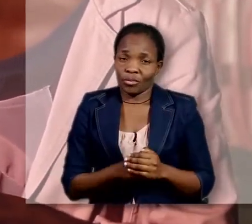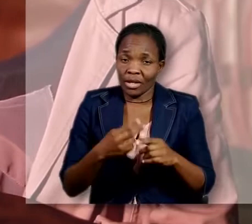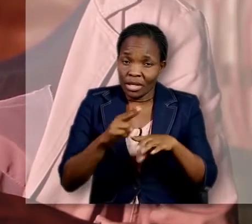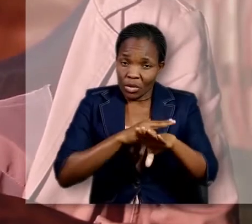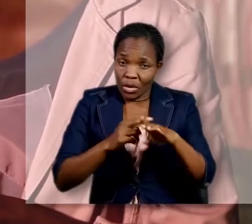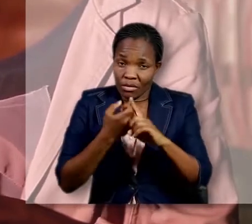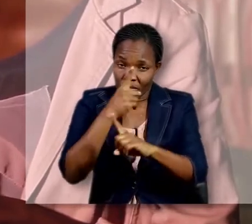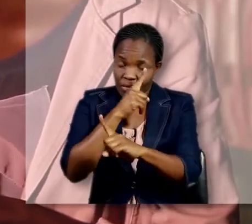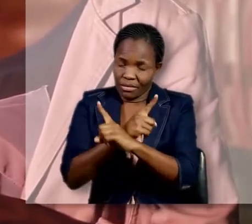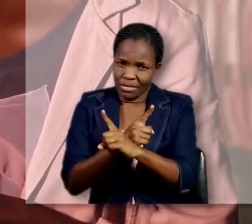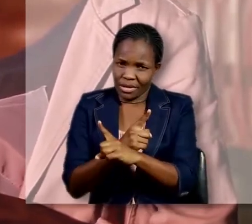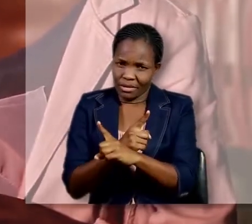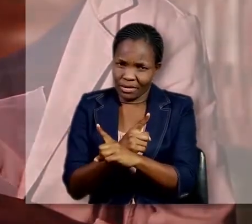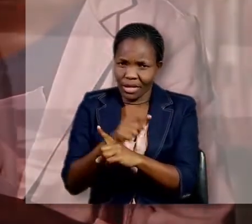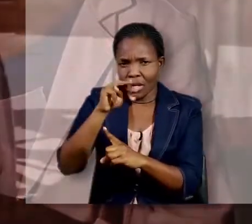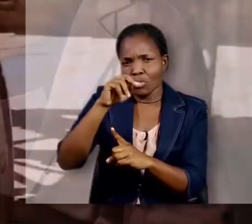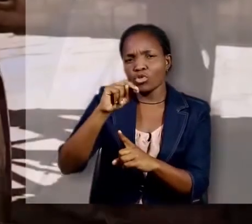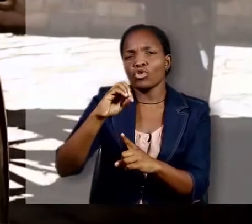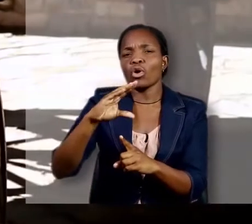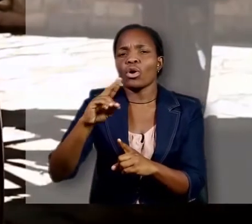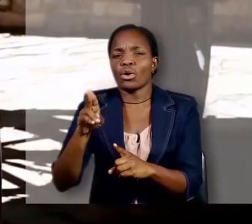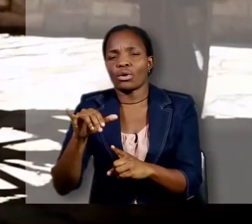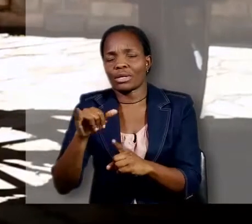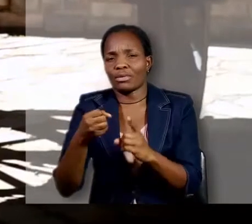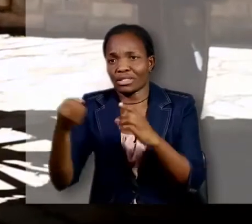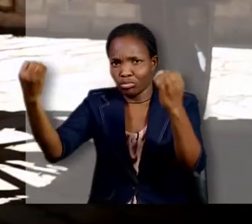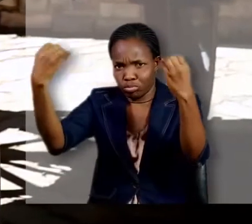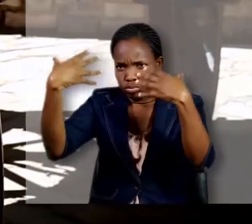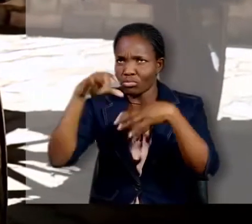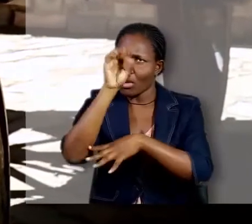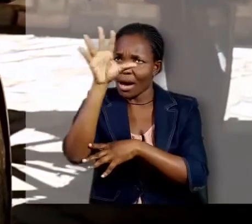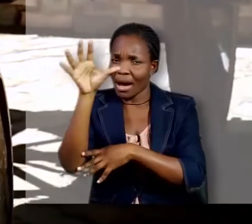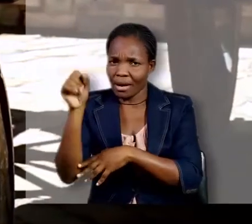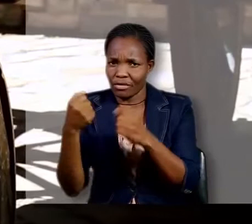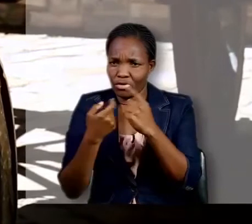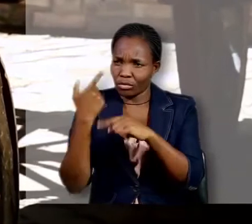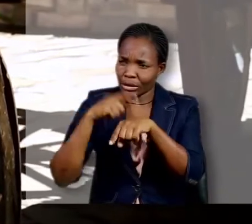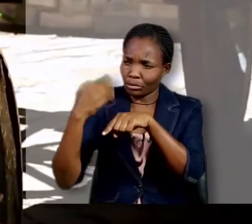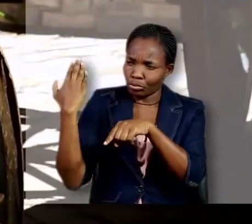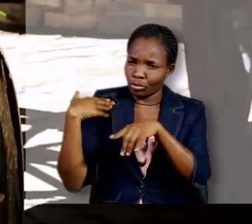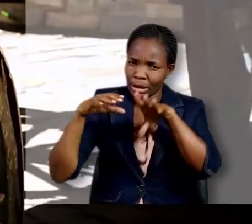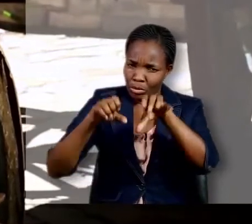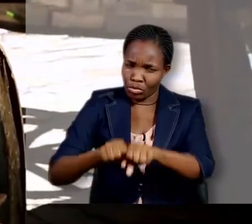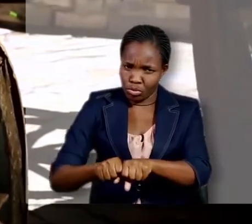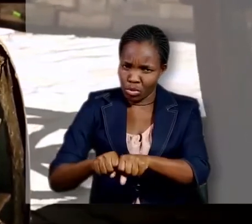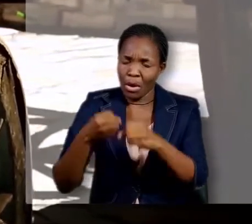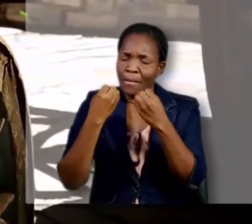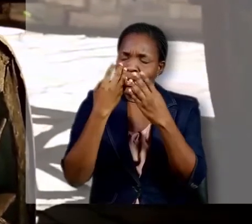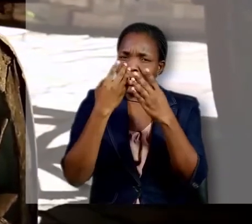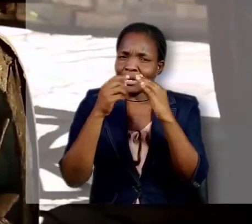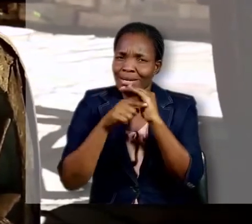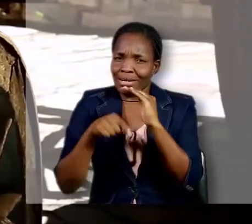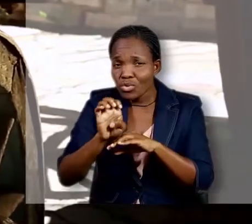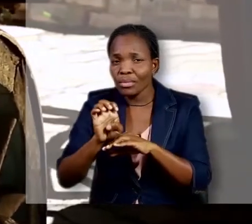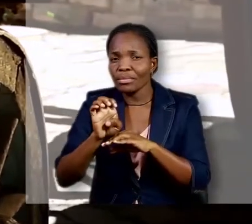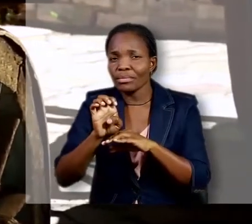become republics instead. European colonialism played a significant part in the modern African history. The